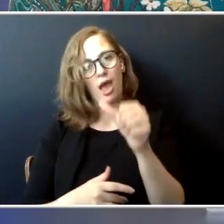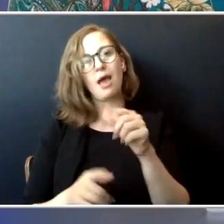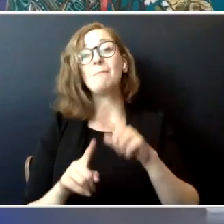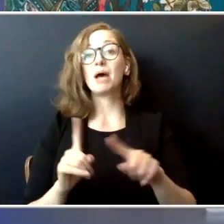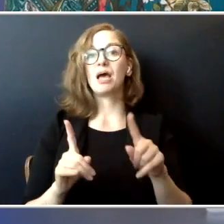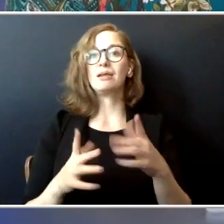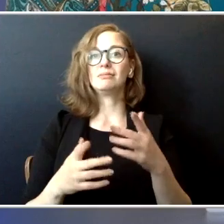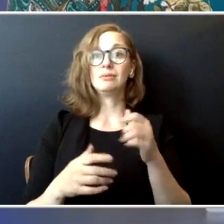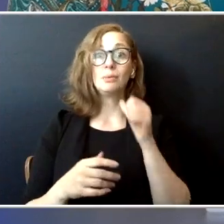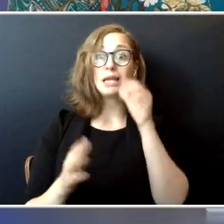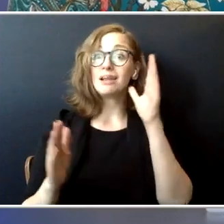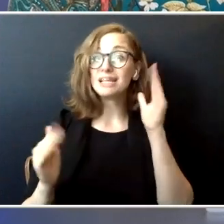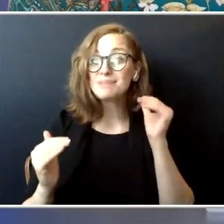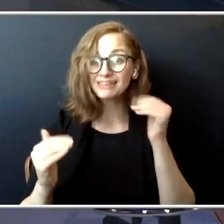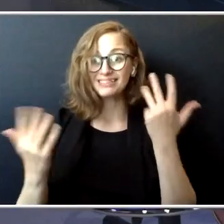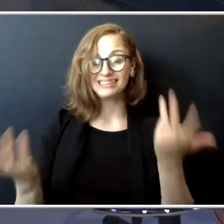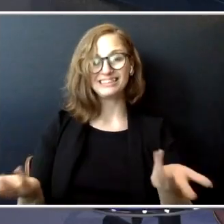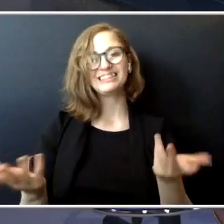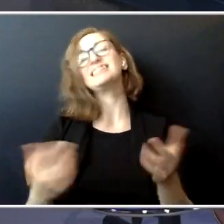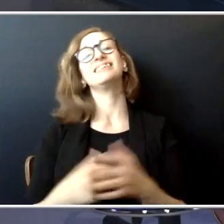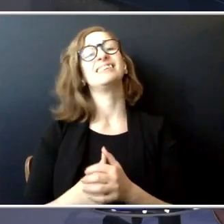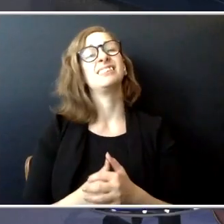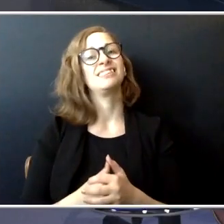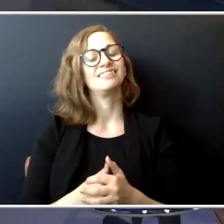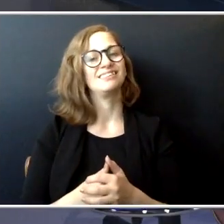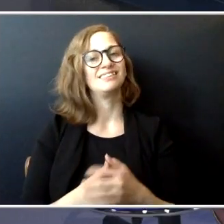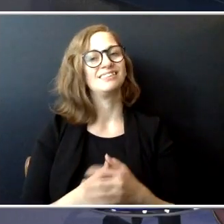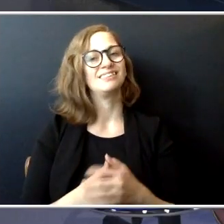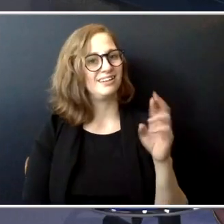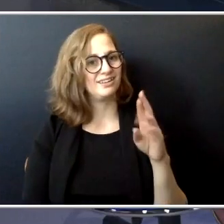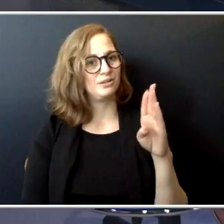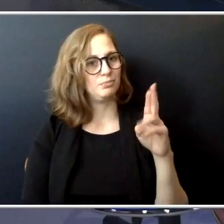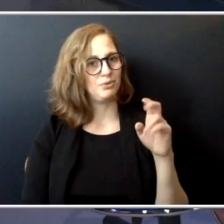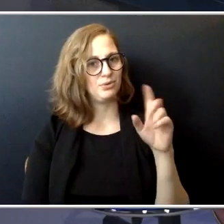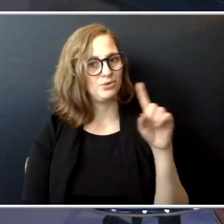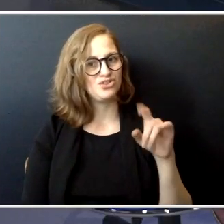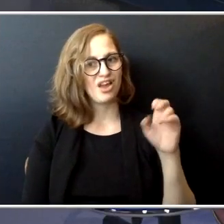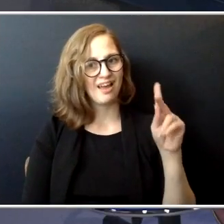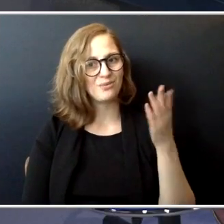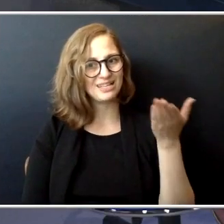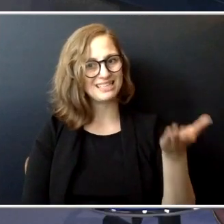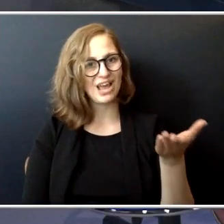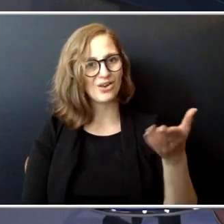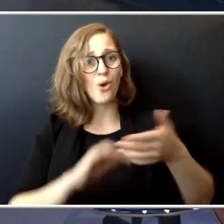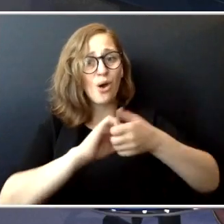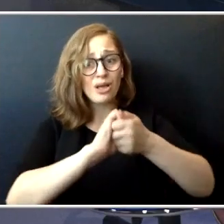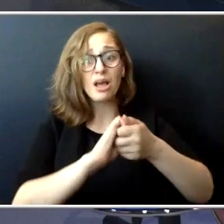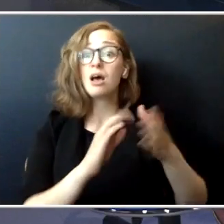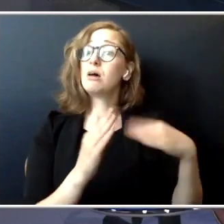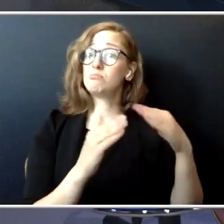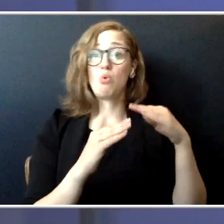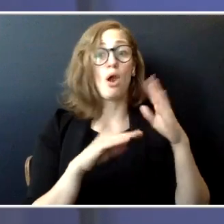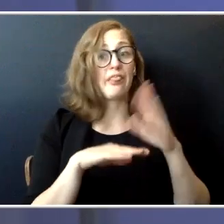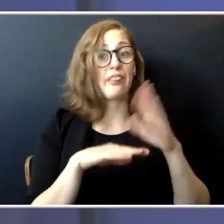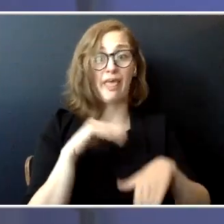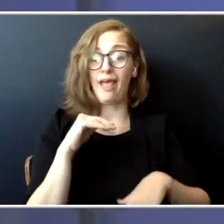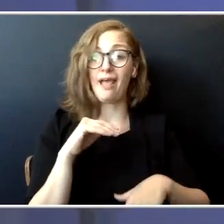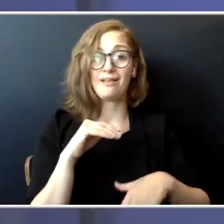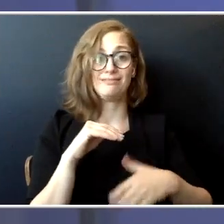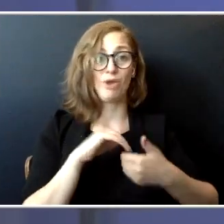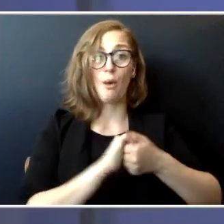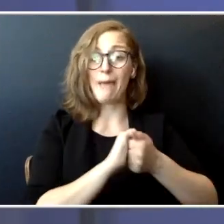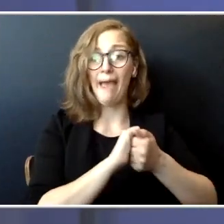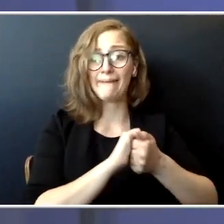yes. Dr. Buchek was there to hold your hand and guide you through it. A little more than hold my hand. She just went